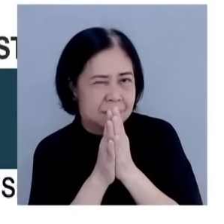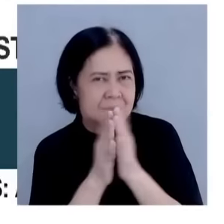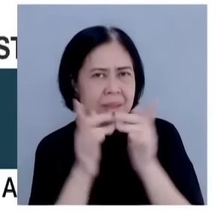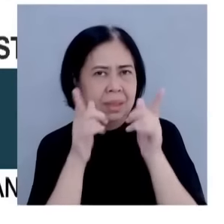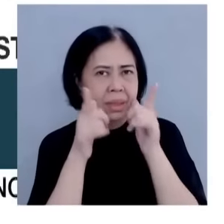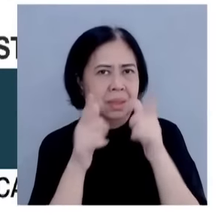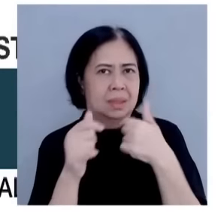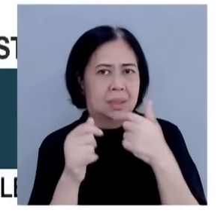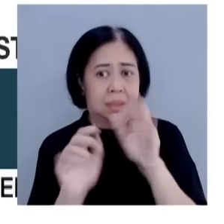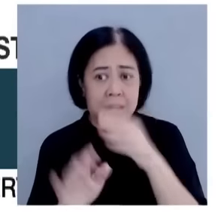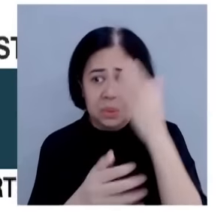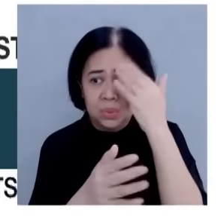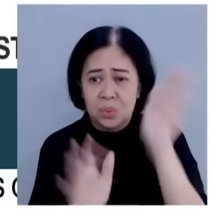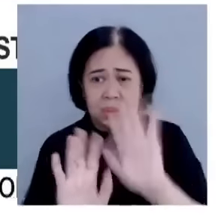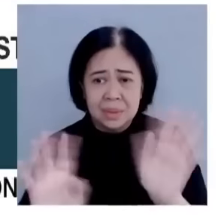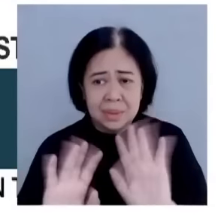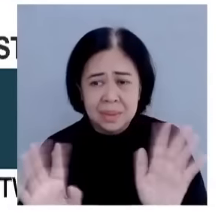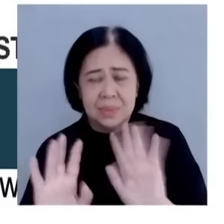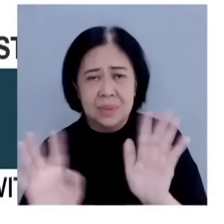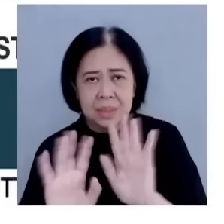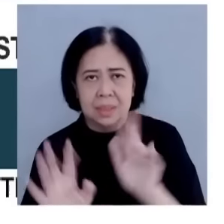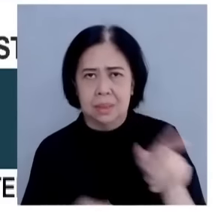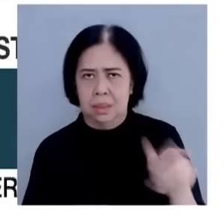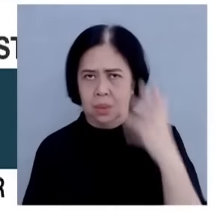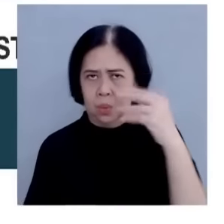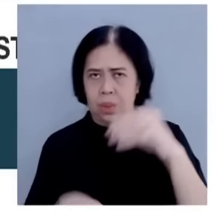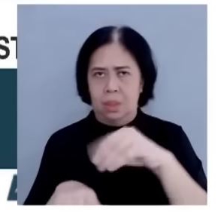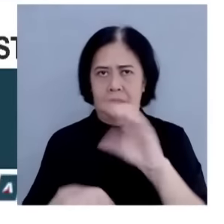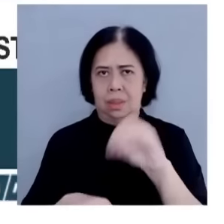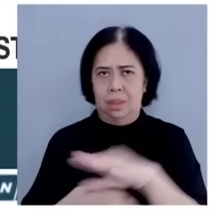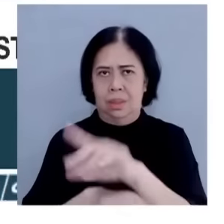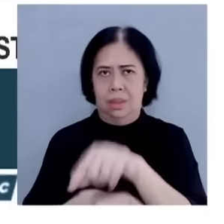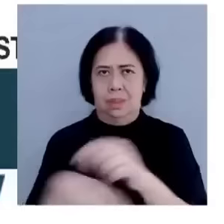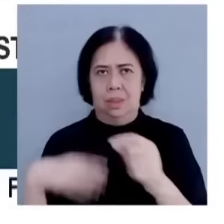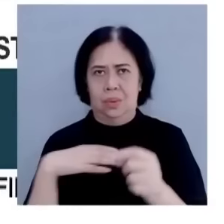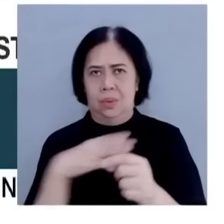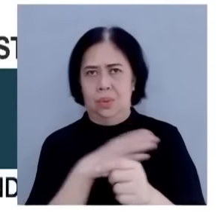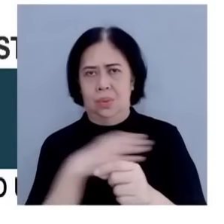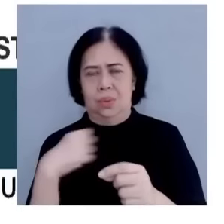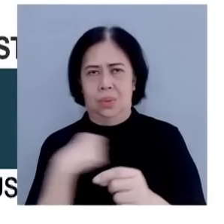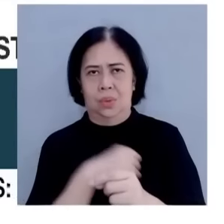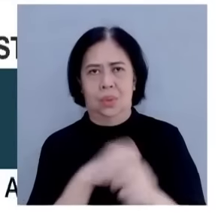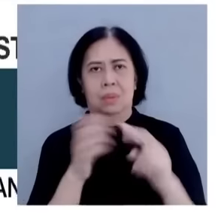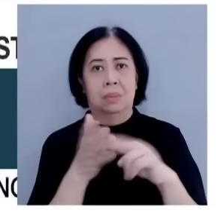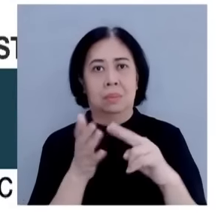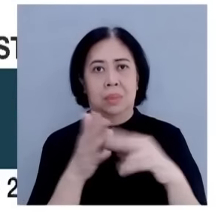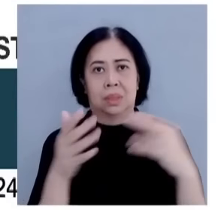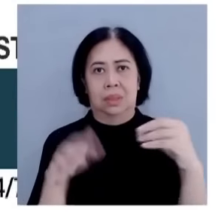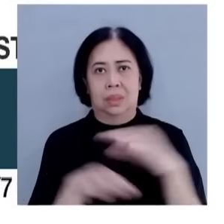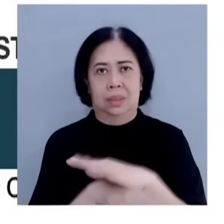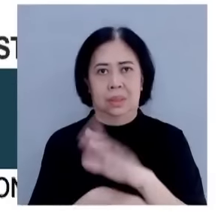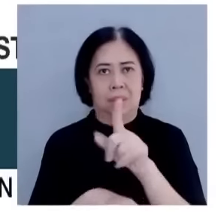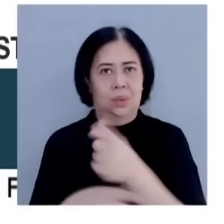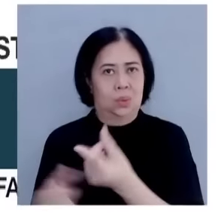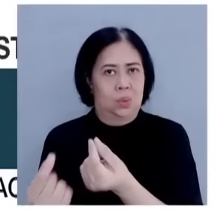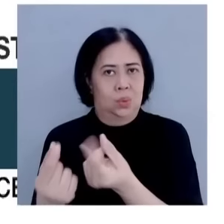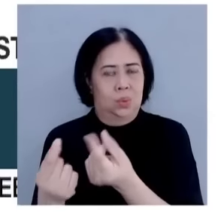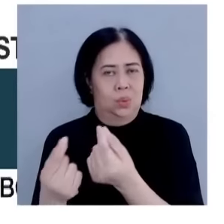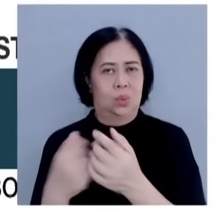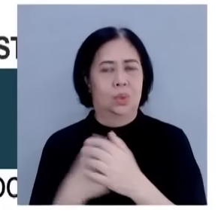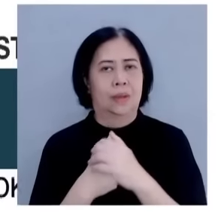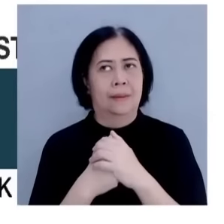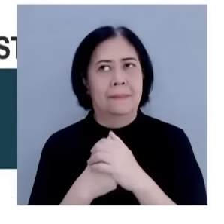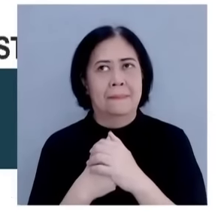sentiments known to the lawmakers. And it's sort of already influencing their actions.